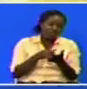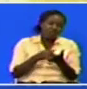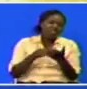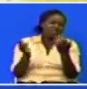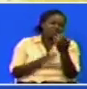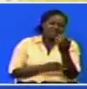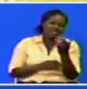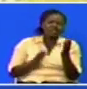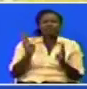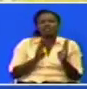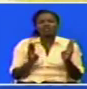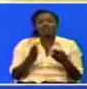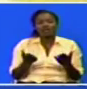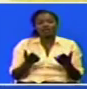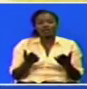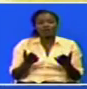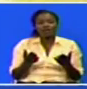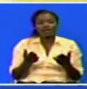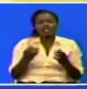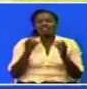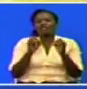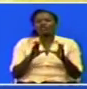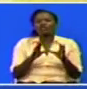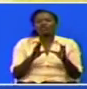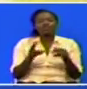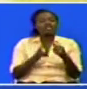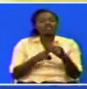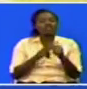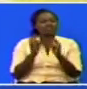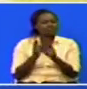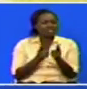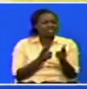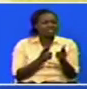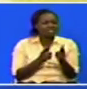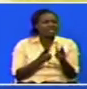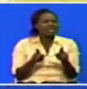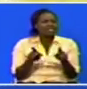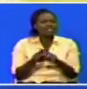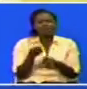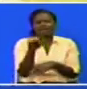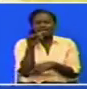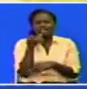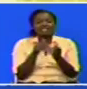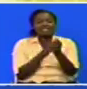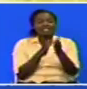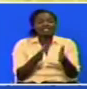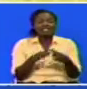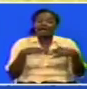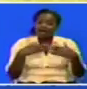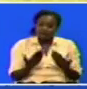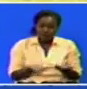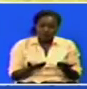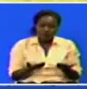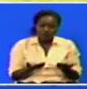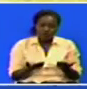of Shibale, rather the case of the loss of the 7 guns, we are also asking as leaders, how could